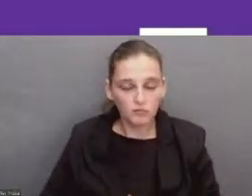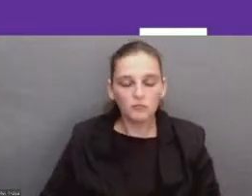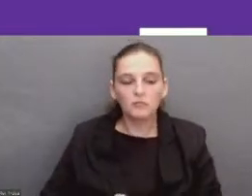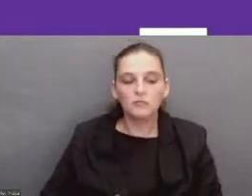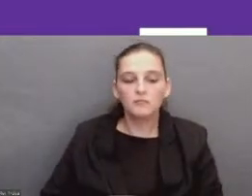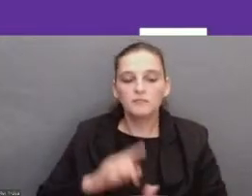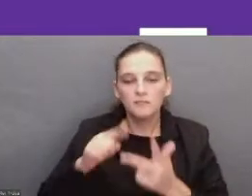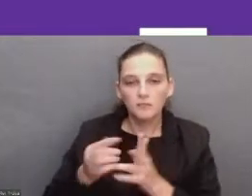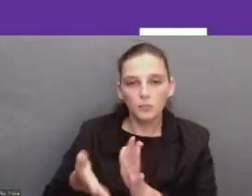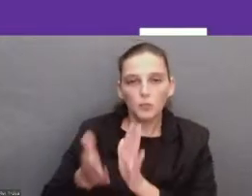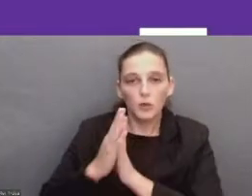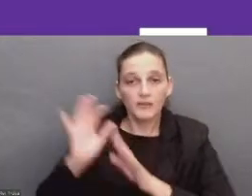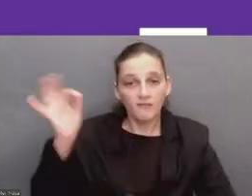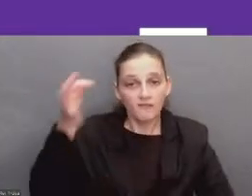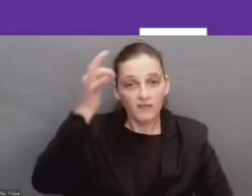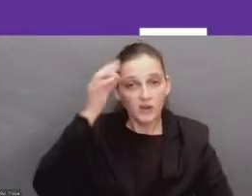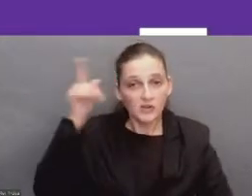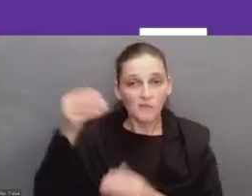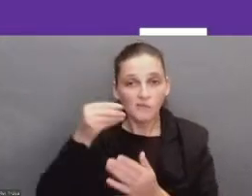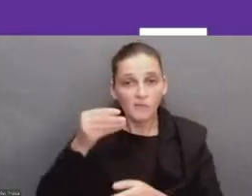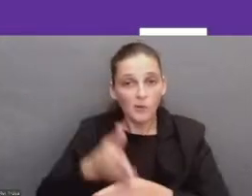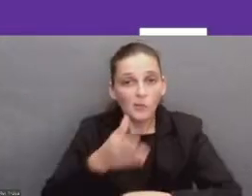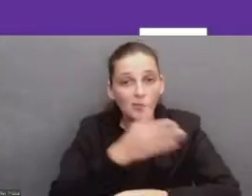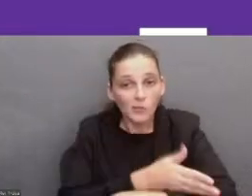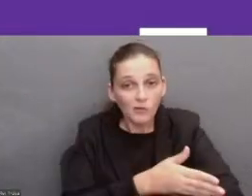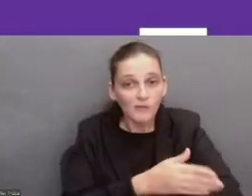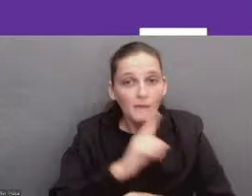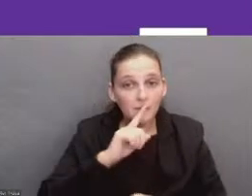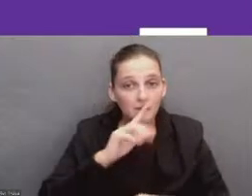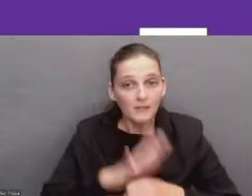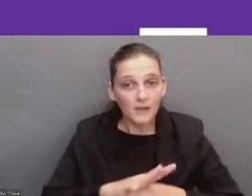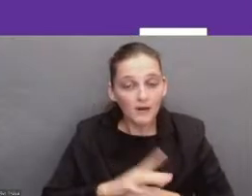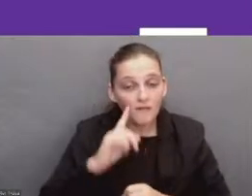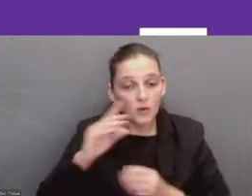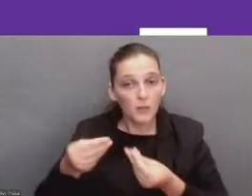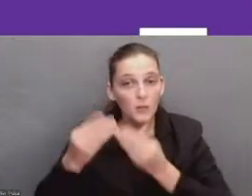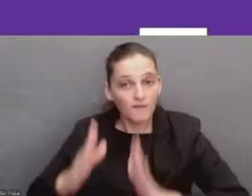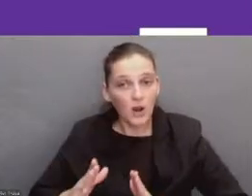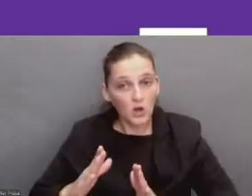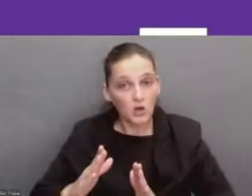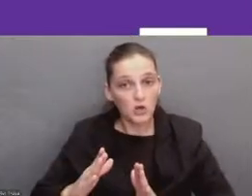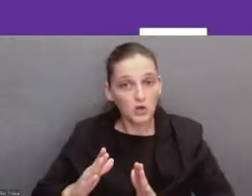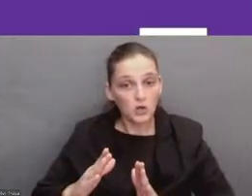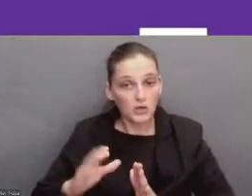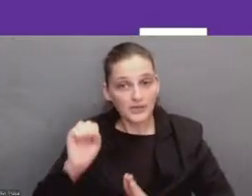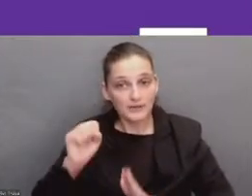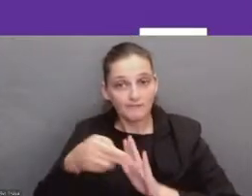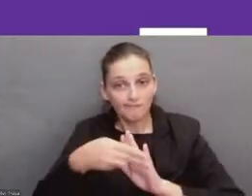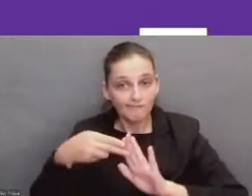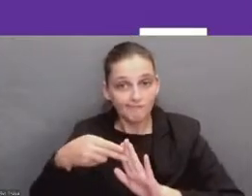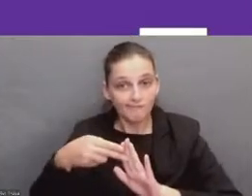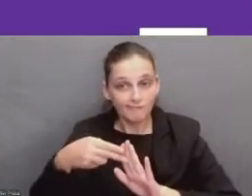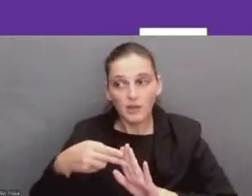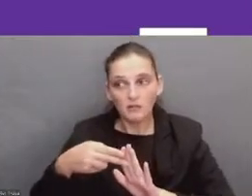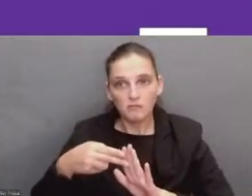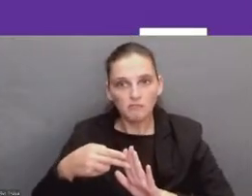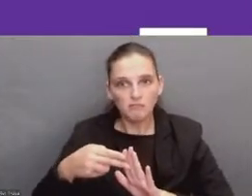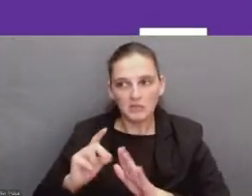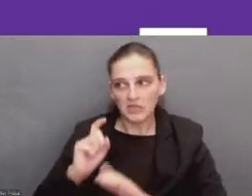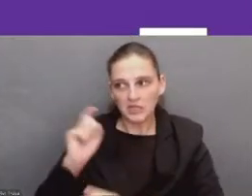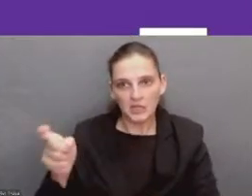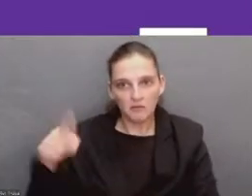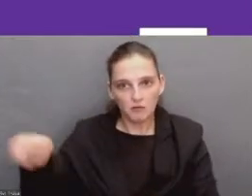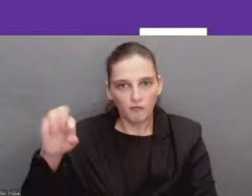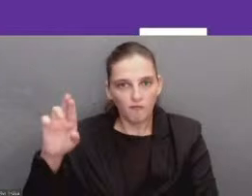federal government to approve pharmacists to have provider status now to help improve patient outcomes and